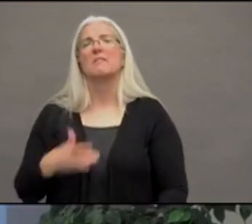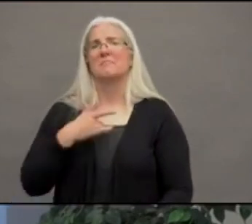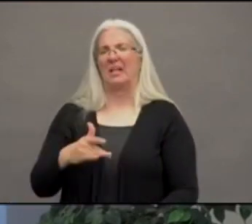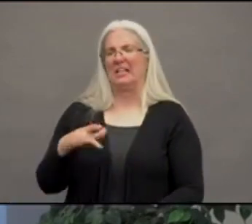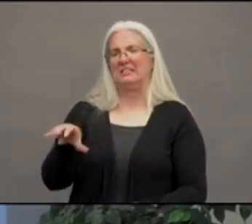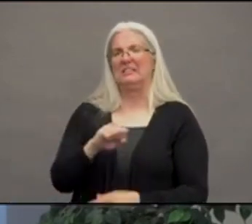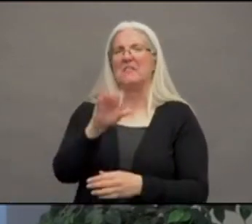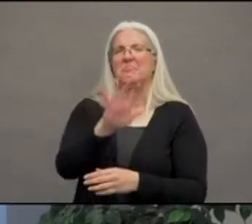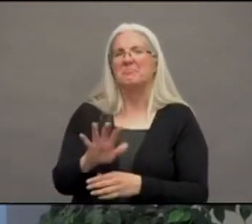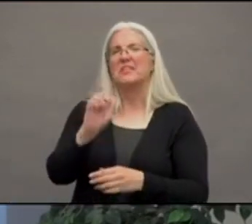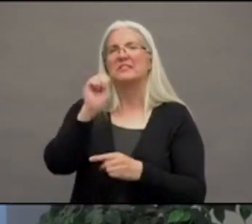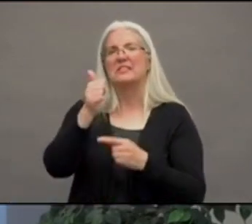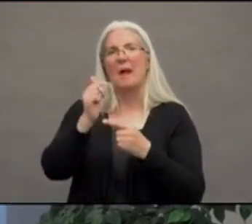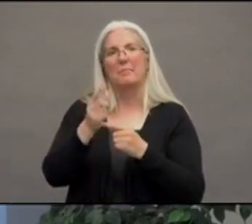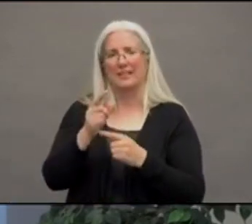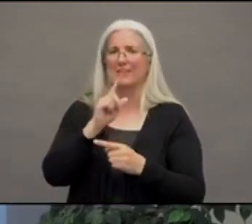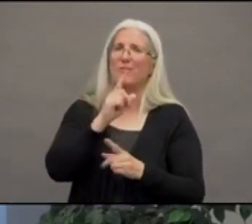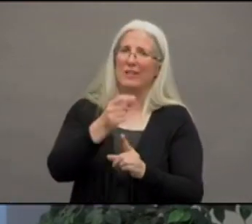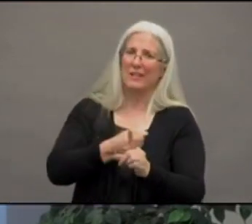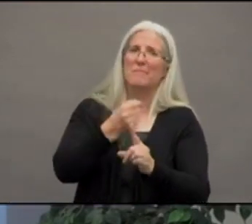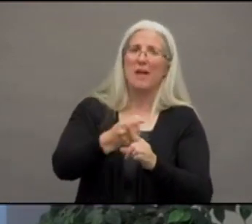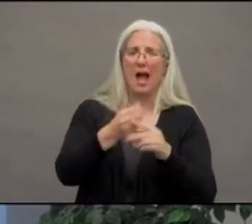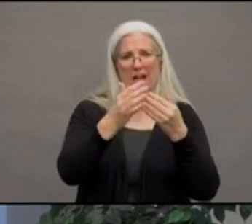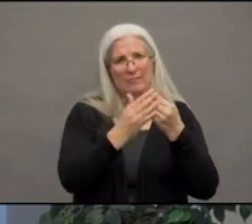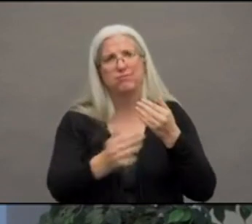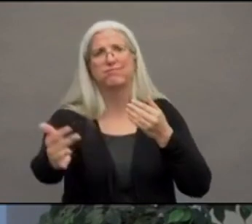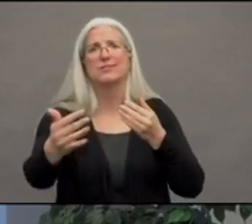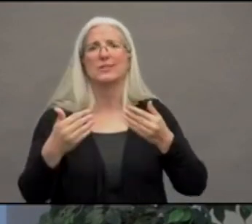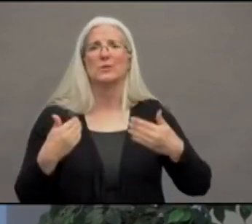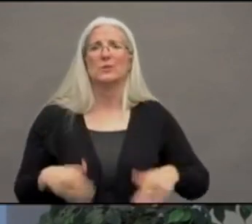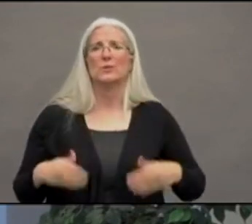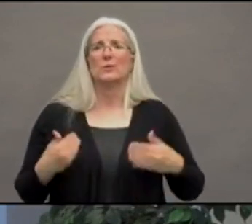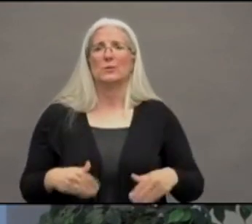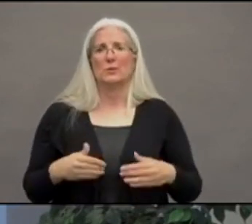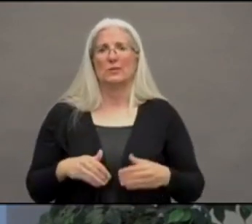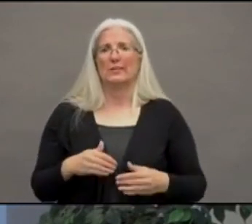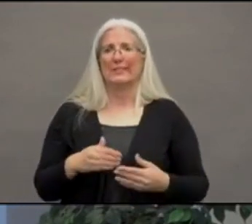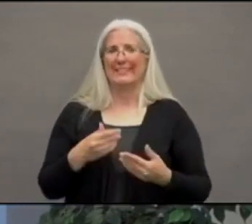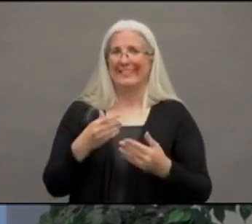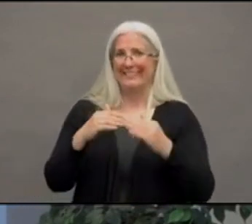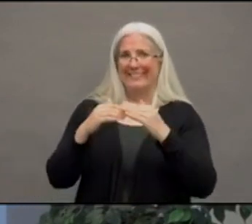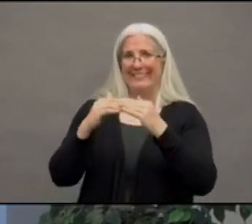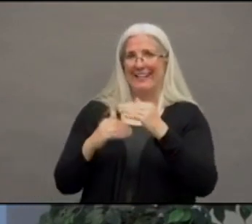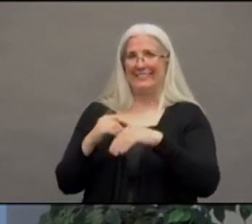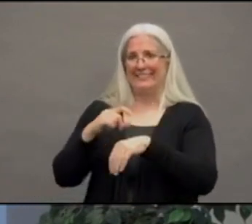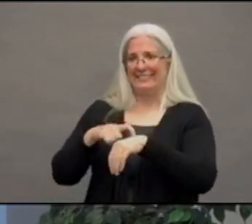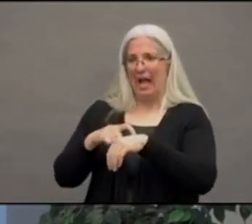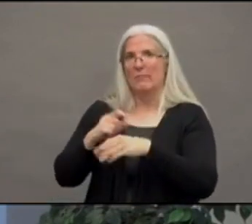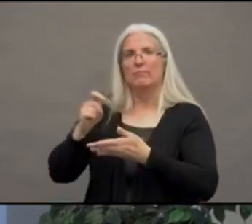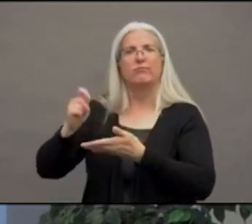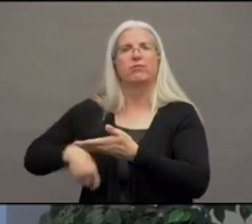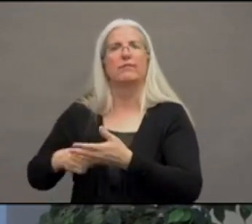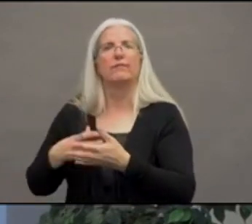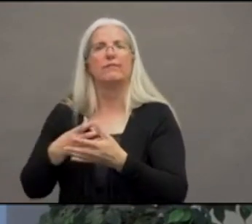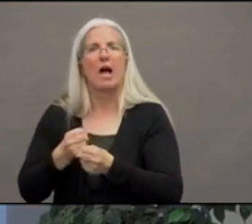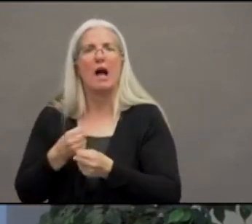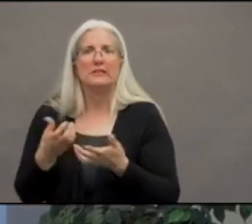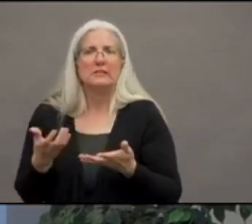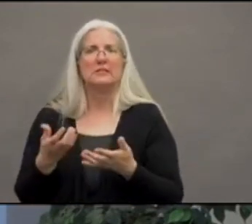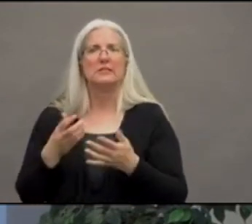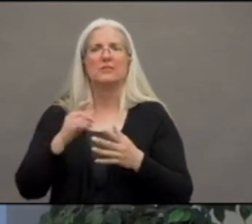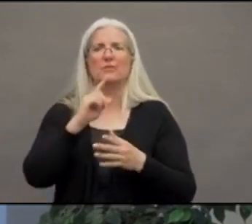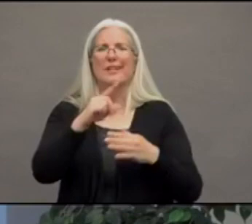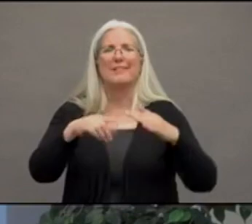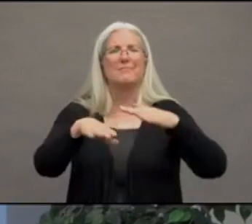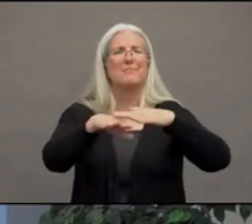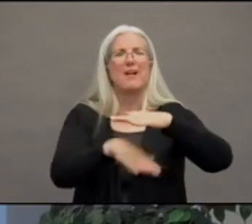impact. But really it might be much shorter depending on how quick you are. But because it's very basic information, you don't